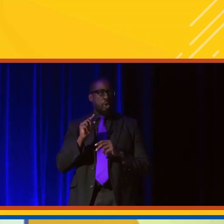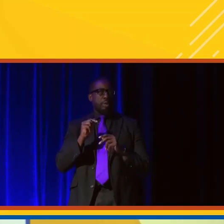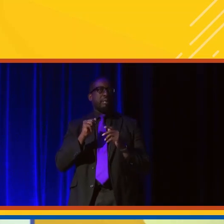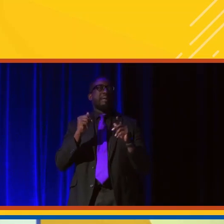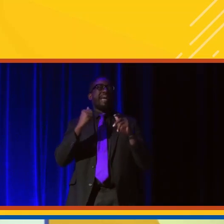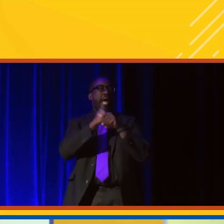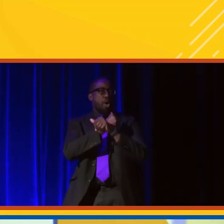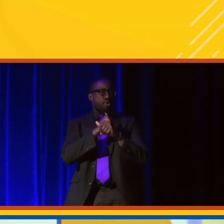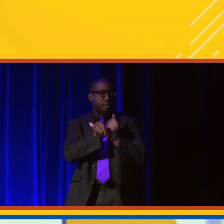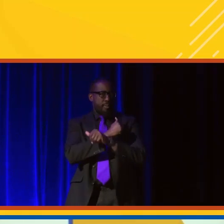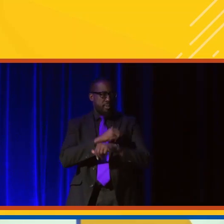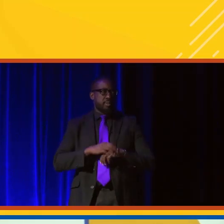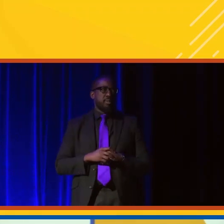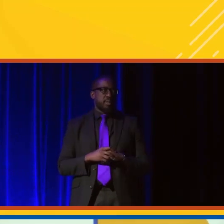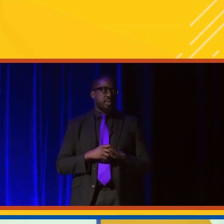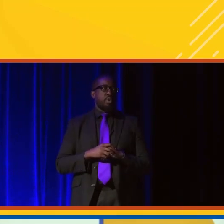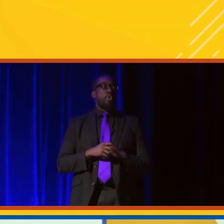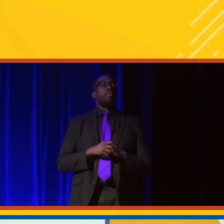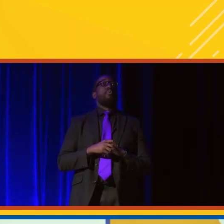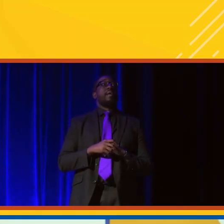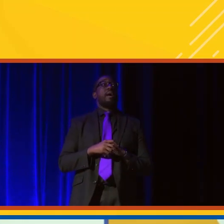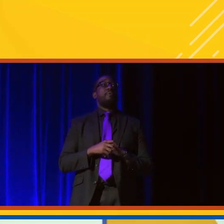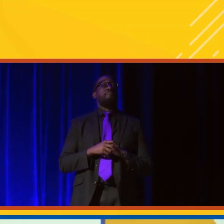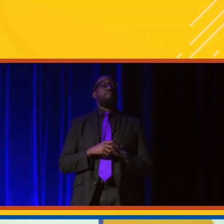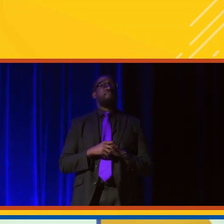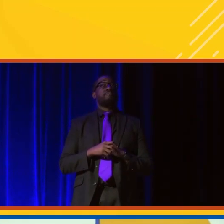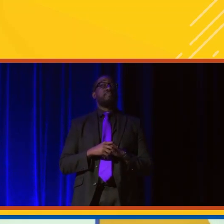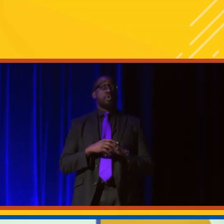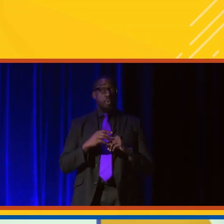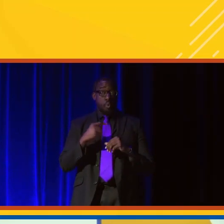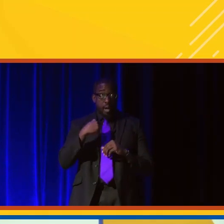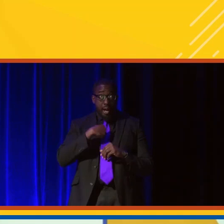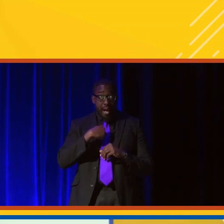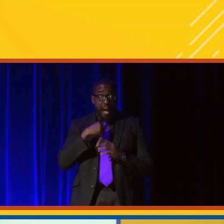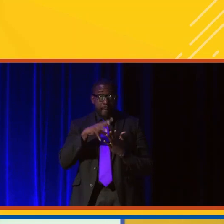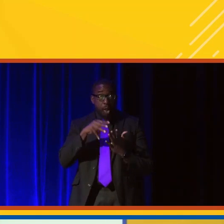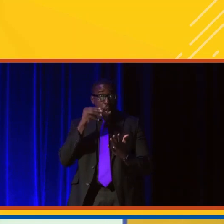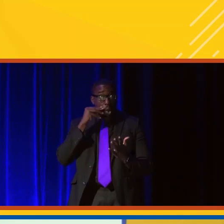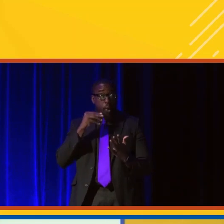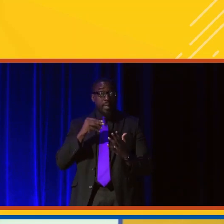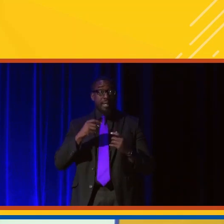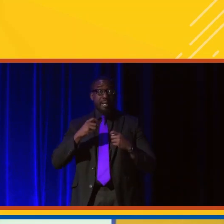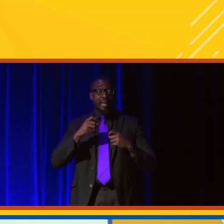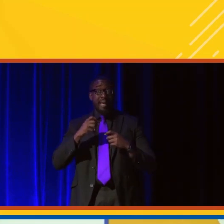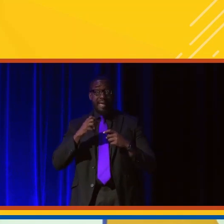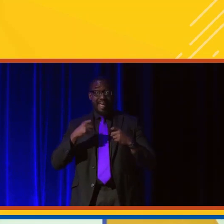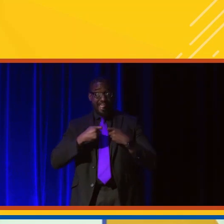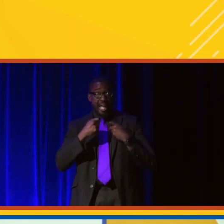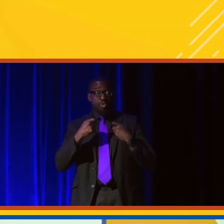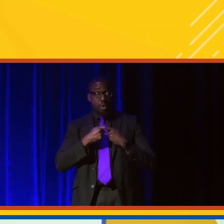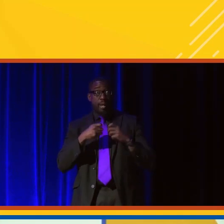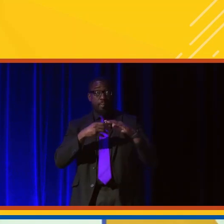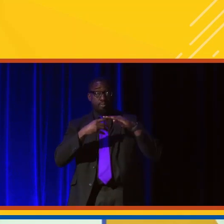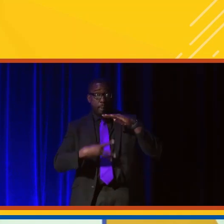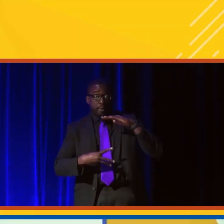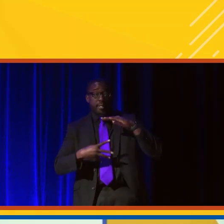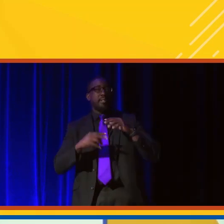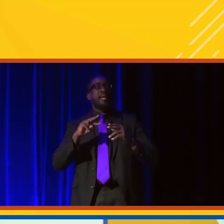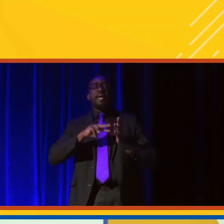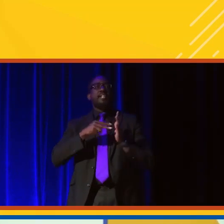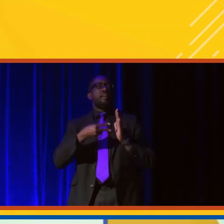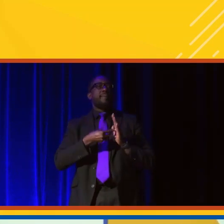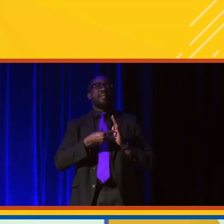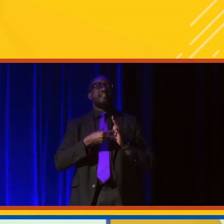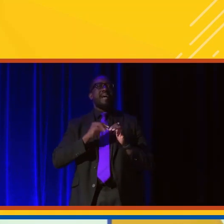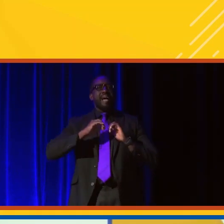I talk about these results moving forward, when I say that I'm learning electronic properties, specifically what I'm learning are how the highest